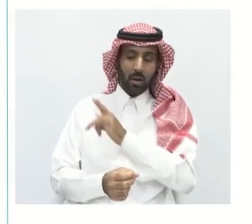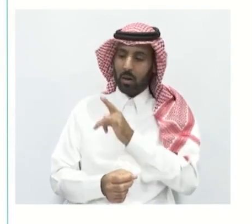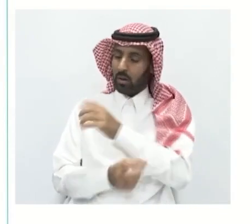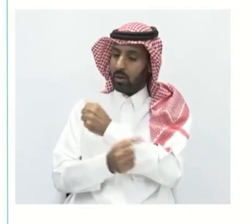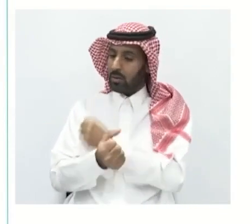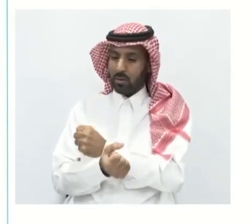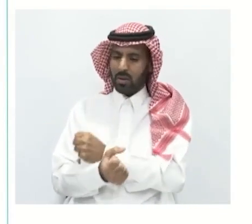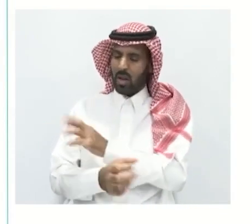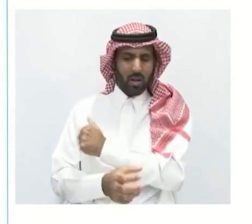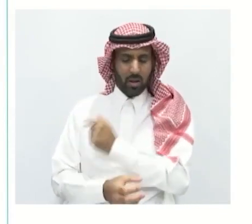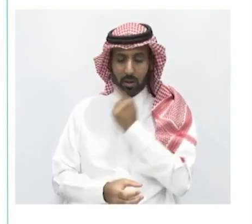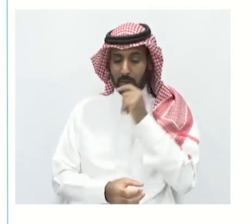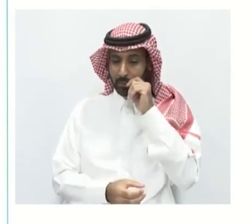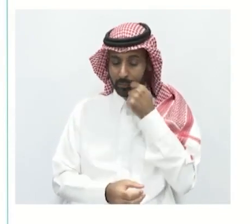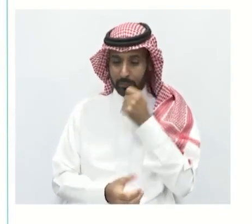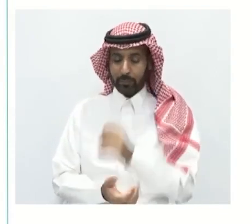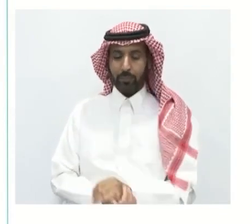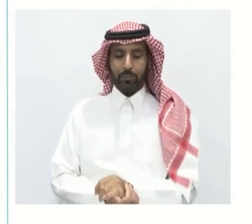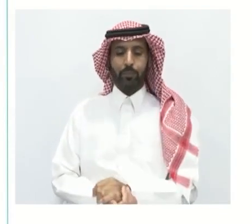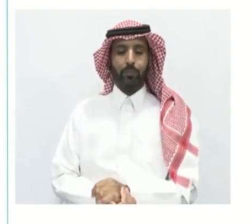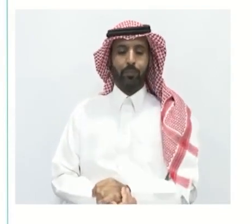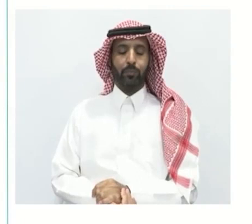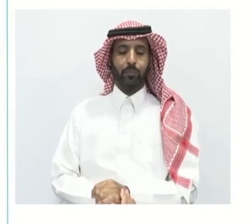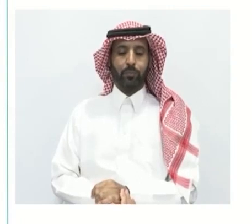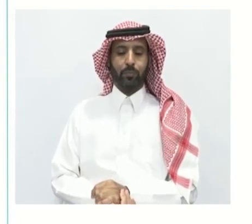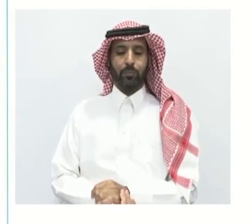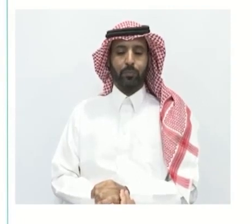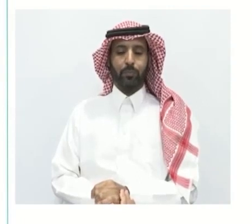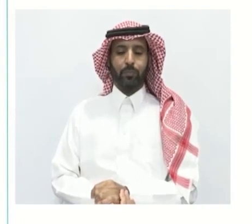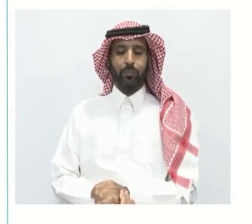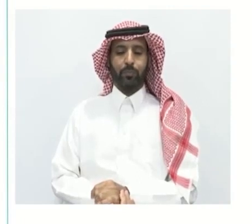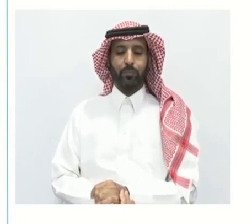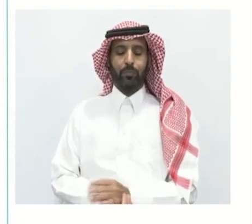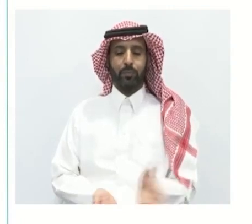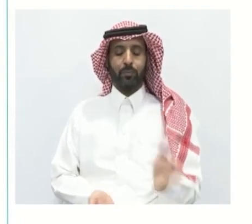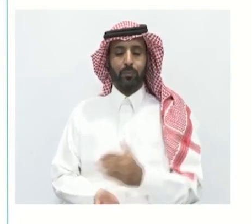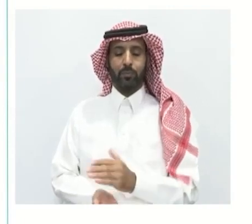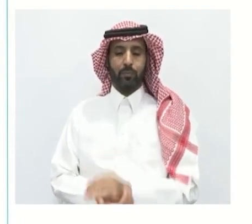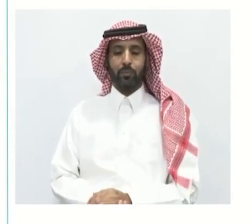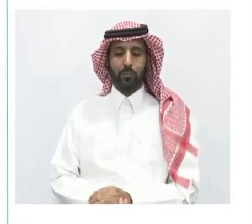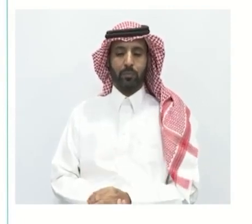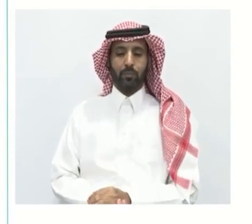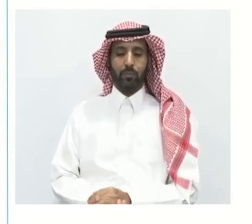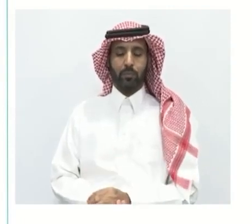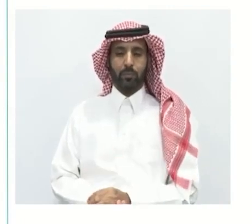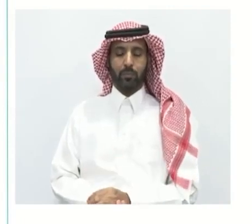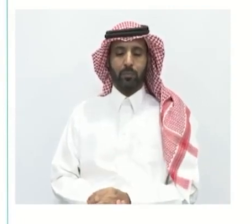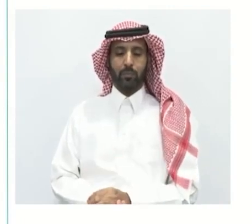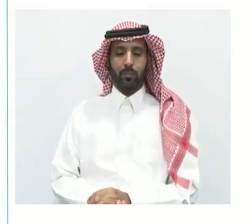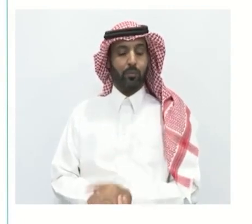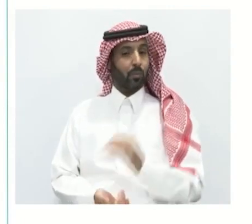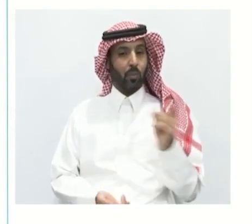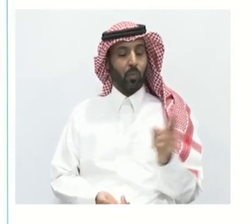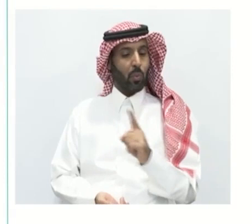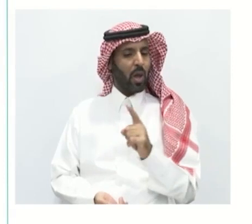man. Again, they arrested the criminal. The second answer, they didn't arrest the man. Where